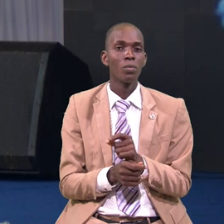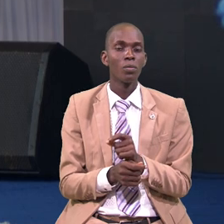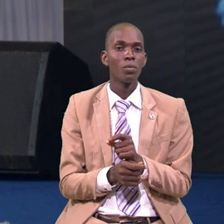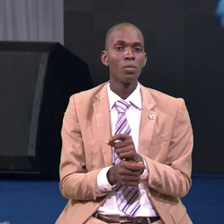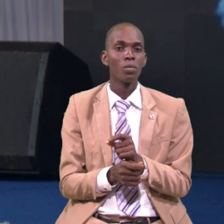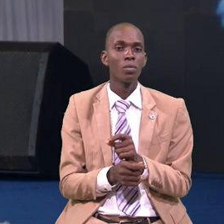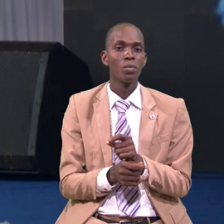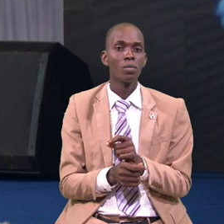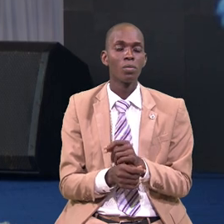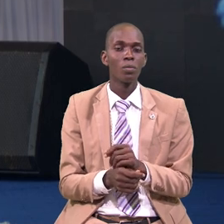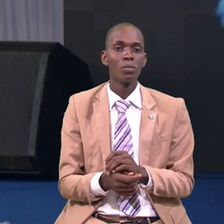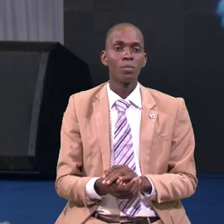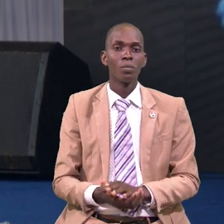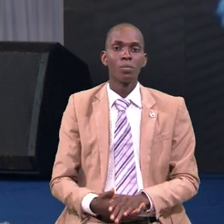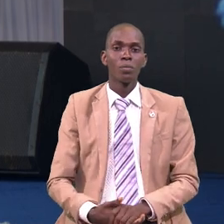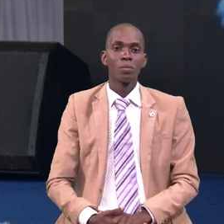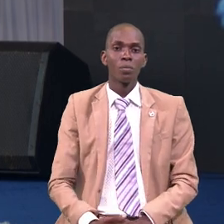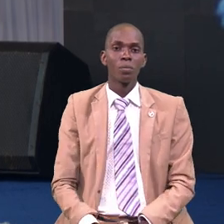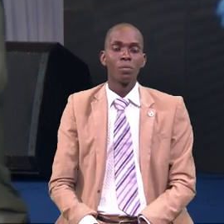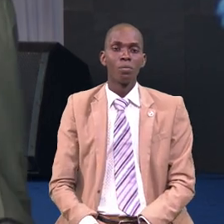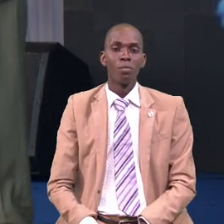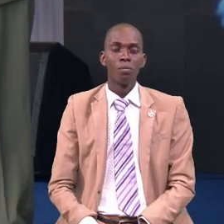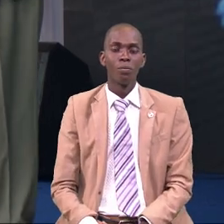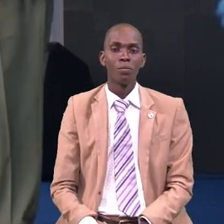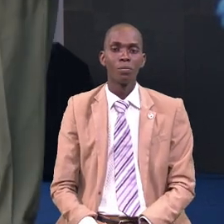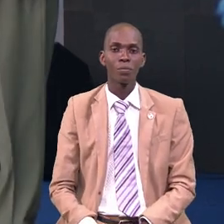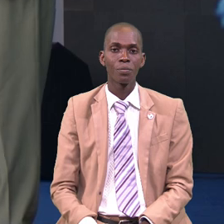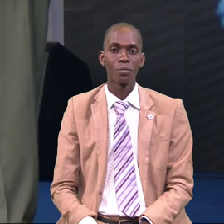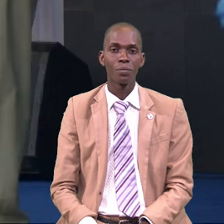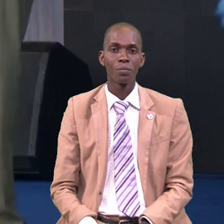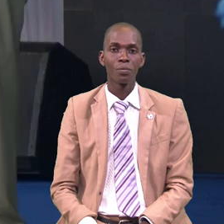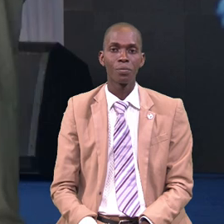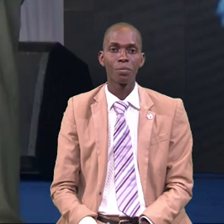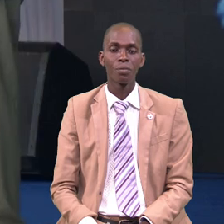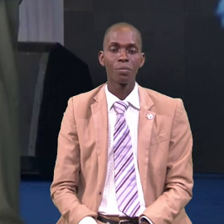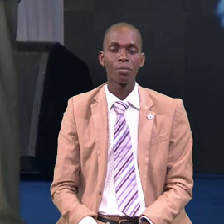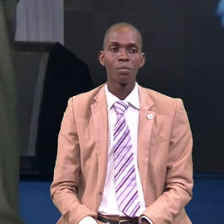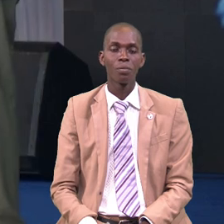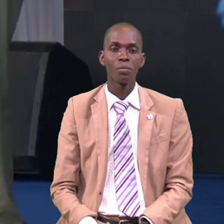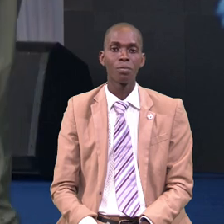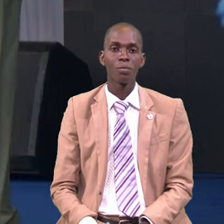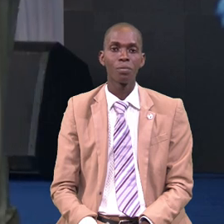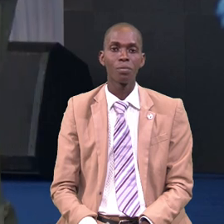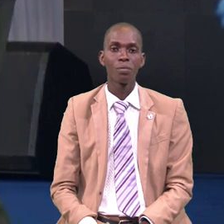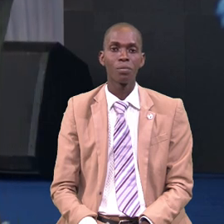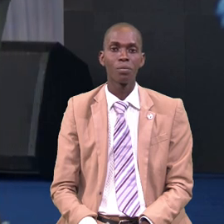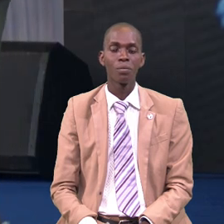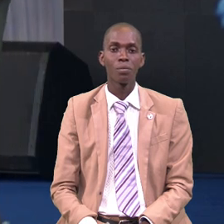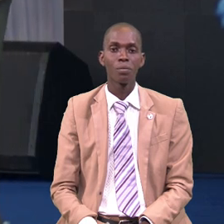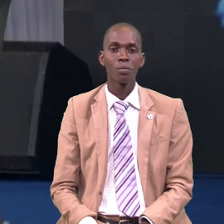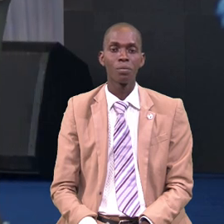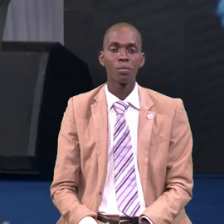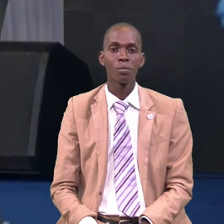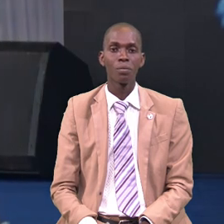need reconciliation. Vous vous étiez détourné de Dieu, maintenant that the Lord turns you around. Dieu vous transforme. God does